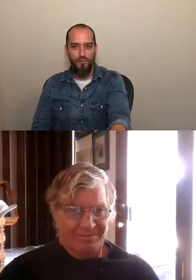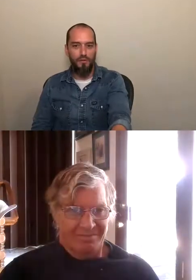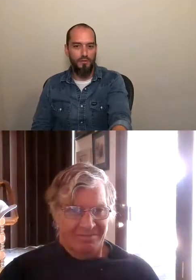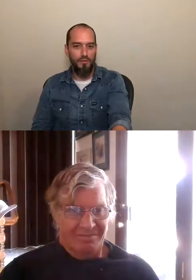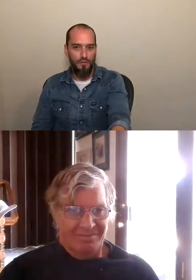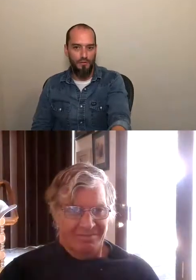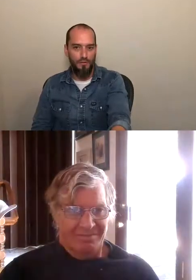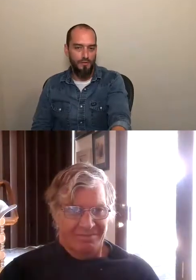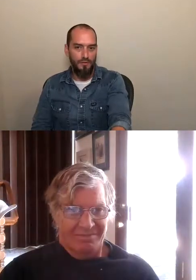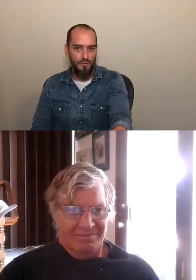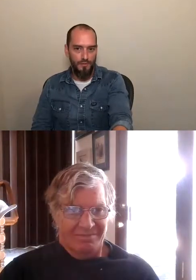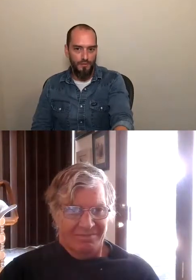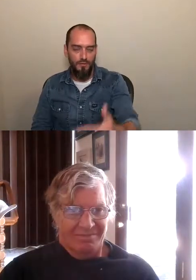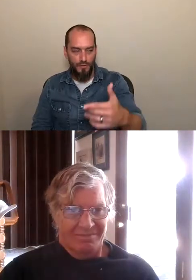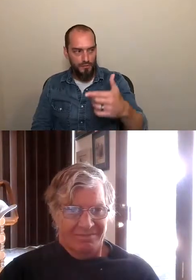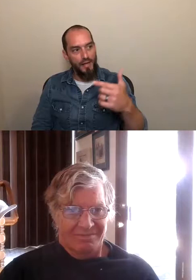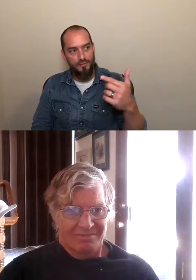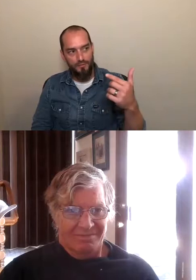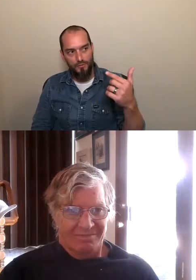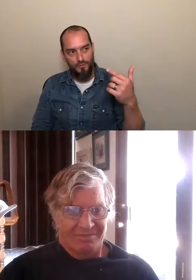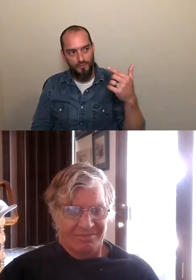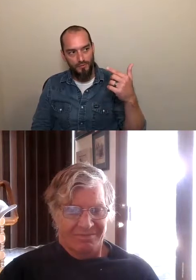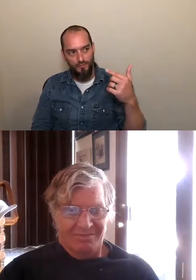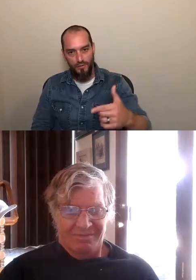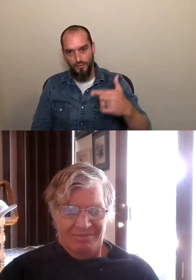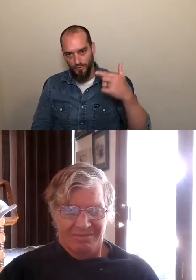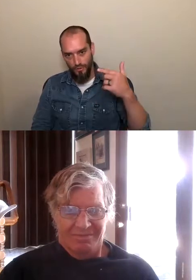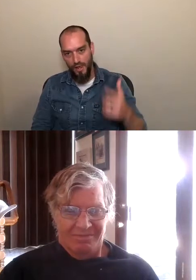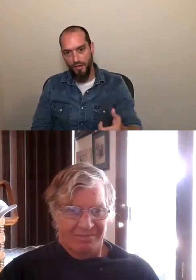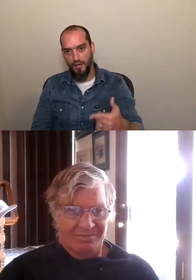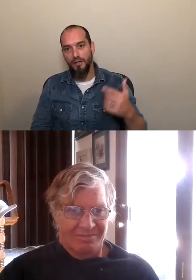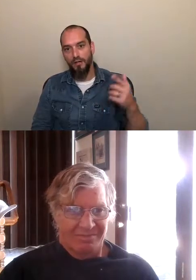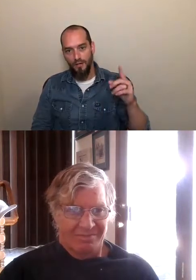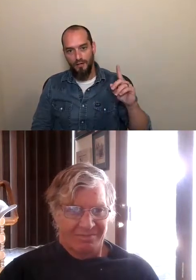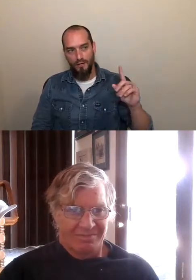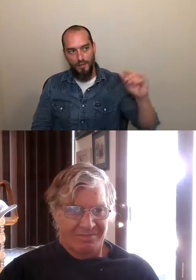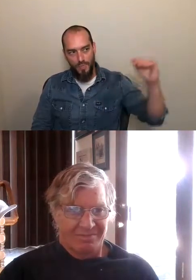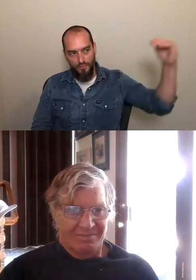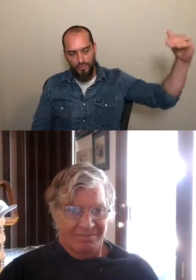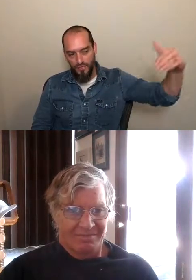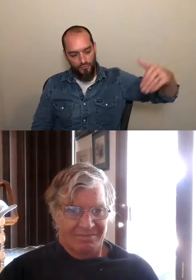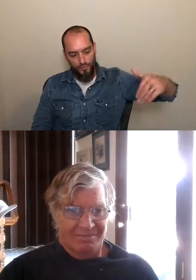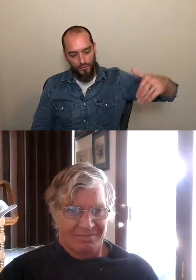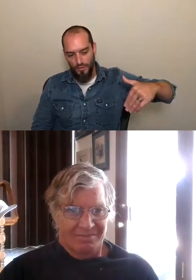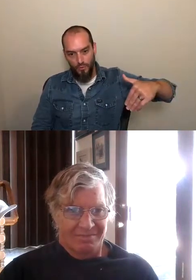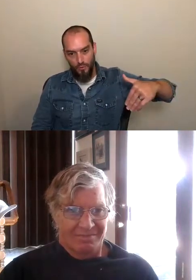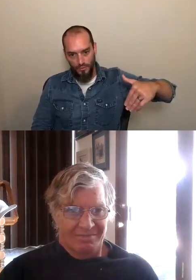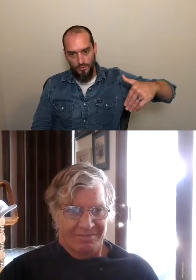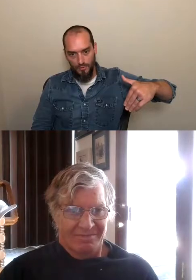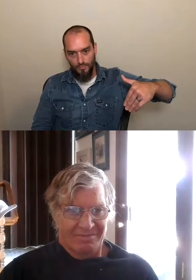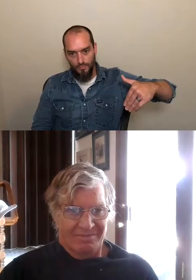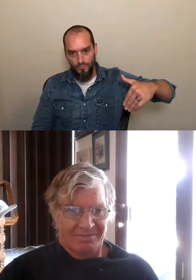come out of the wall? It goes back to follow the air. If there's air flowing through that